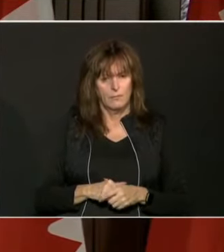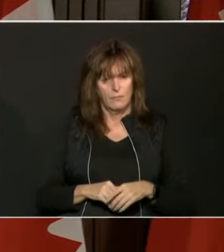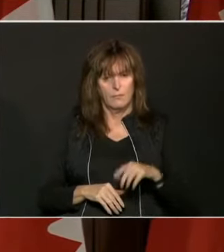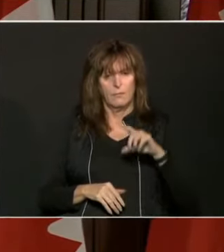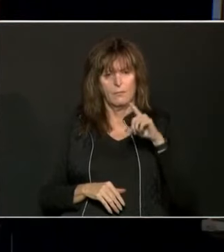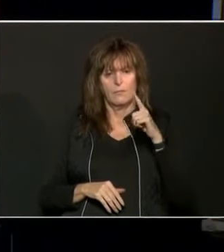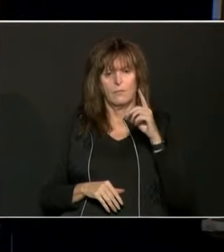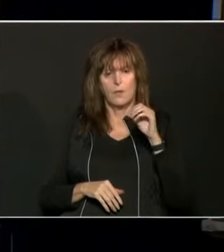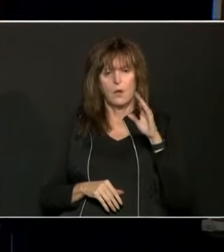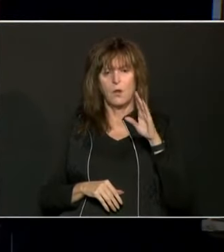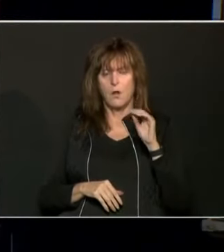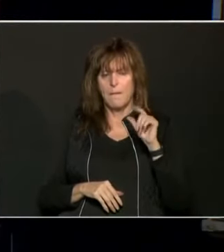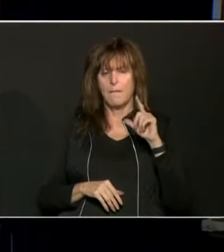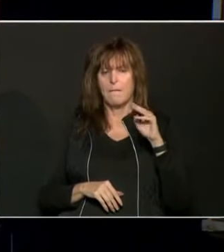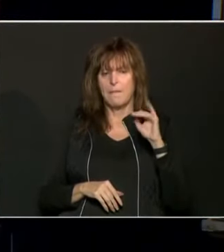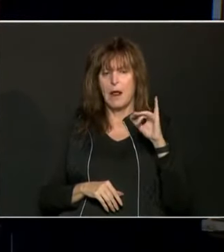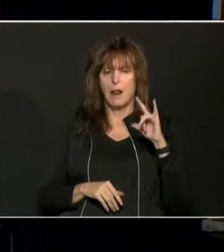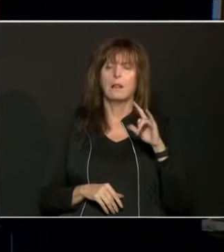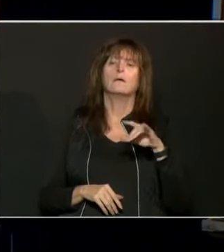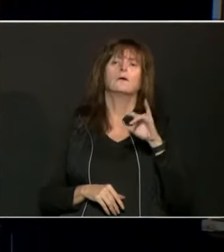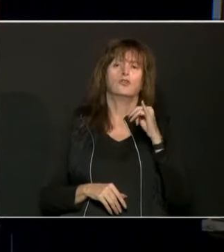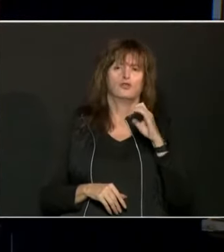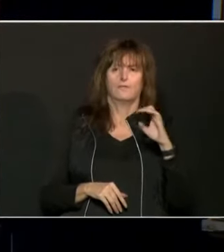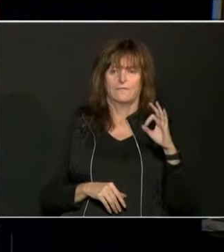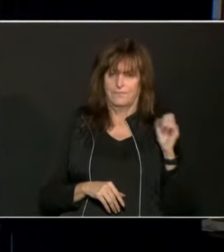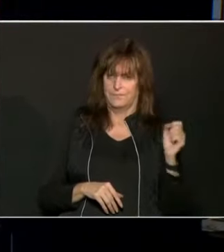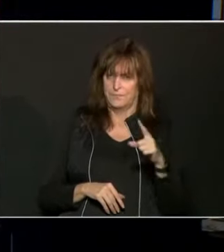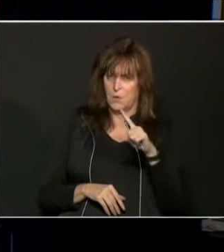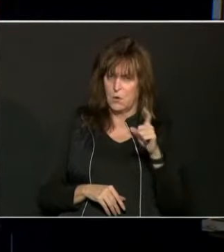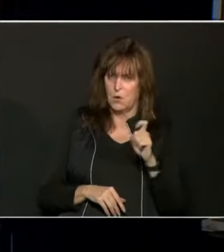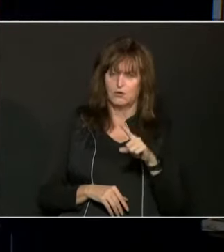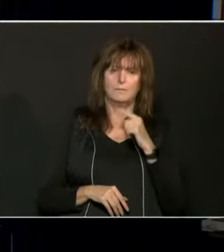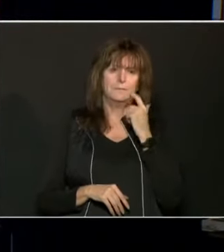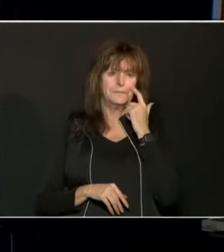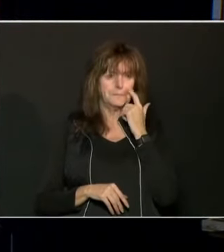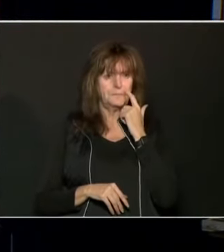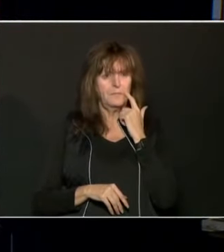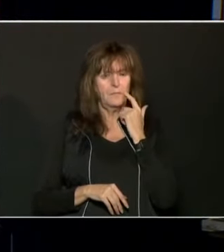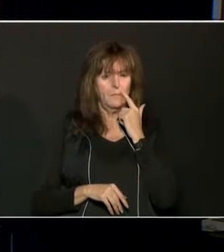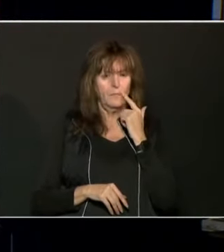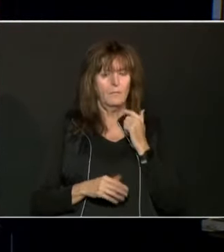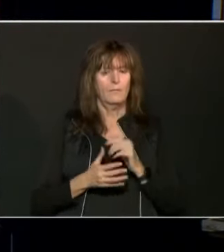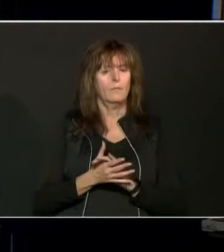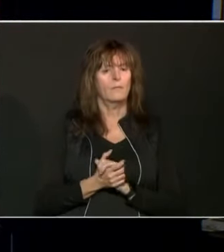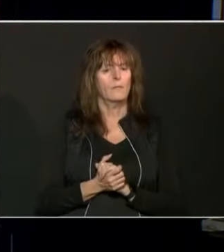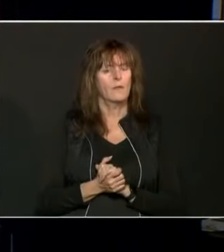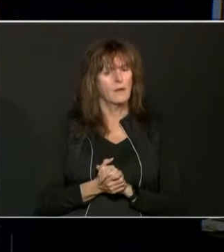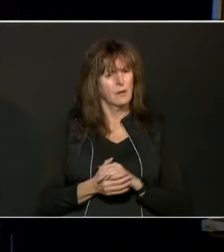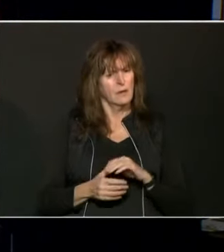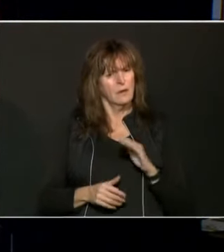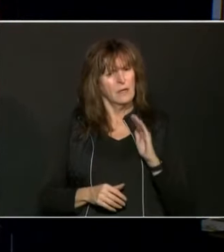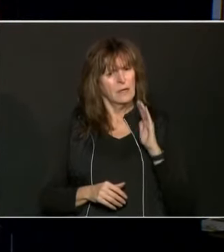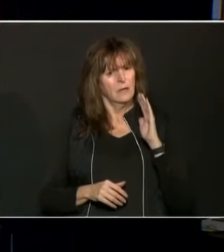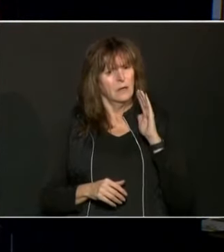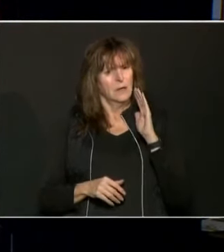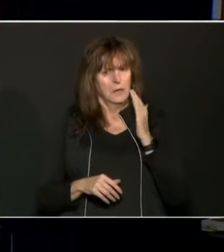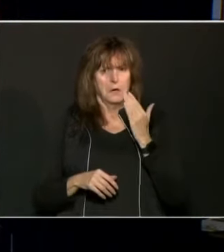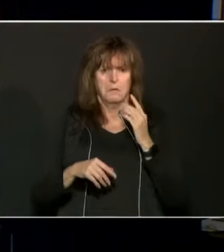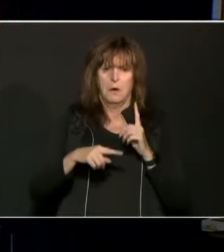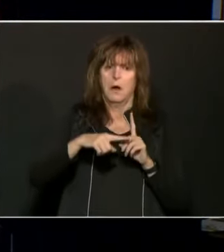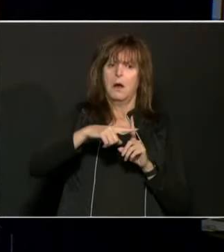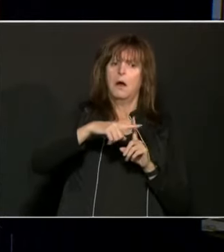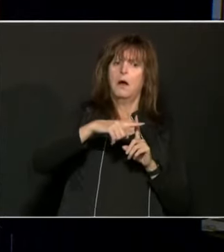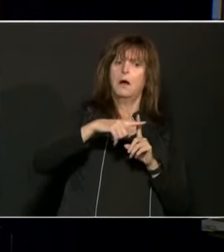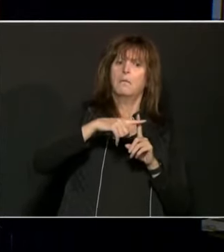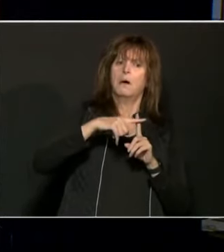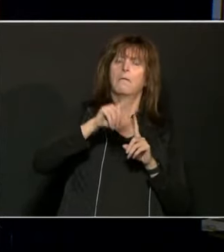wanted to ask, a lot of cautious optimism, very cautious optimism here, but there's nothing in these numbers that would lead any of